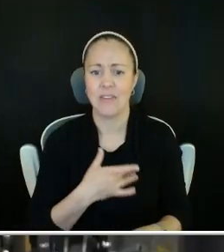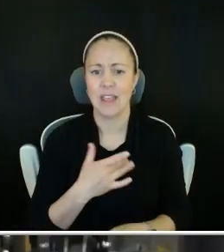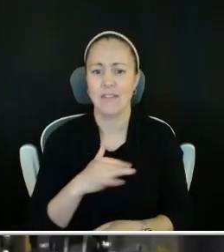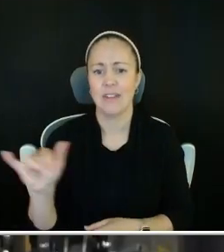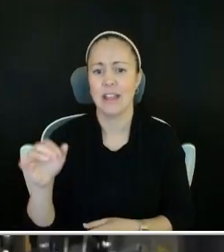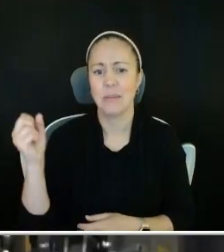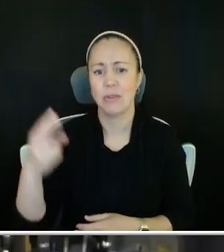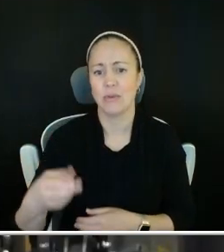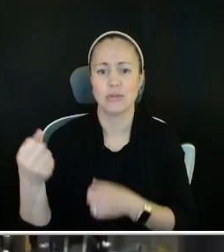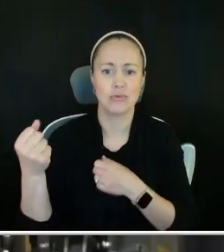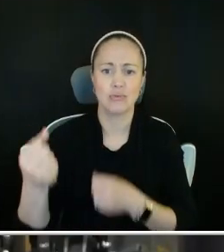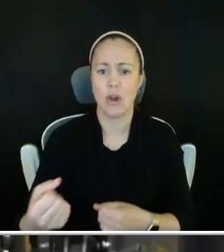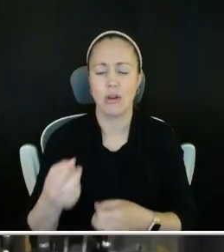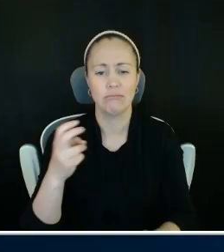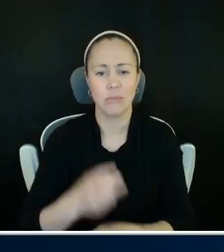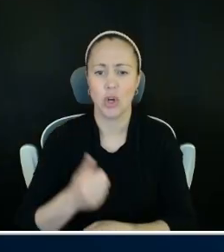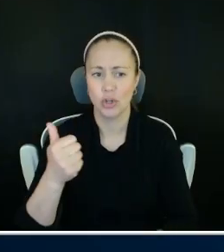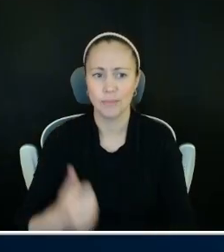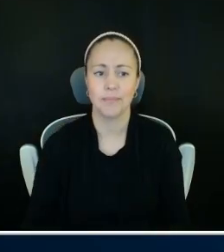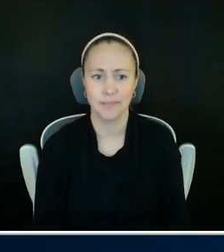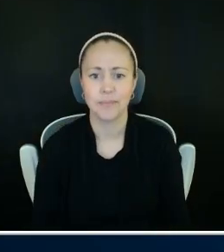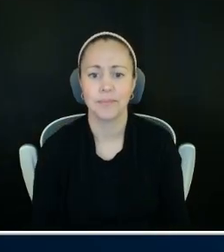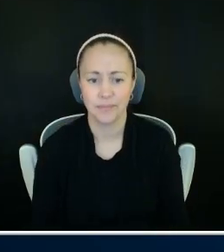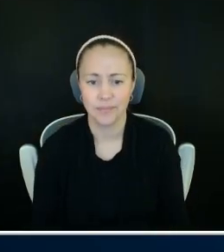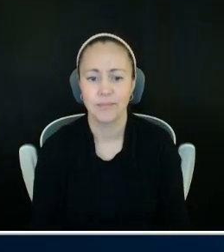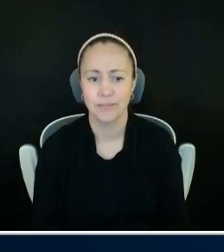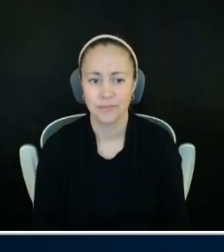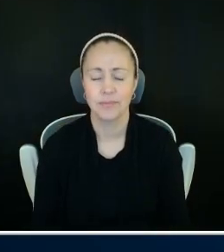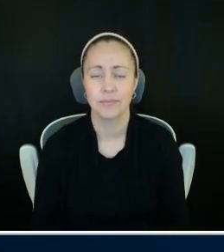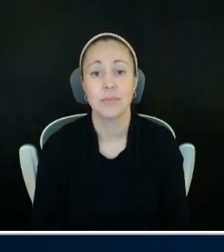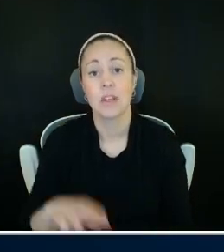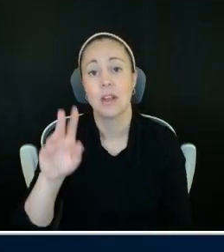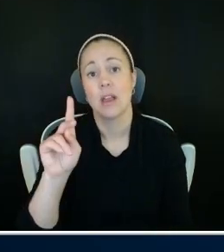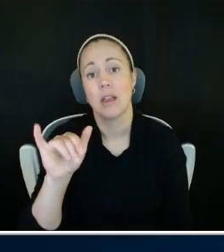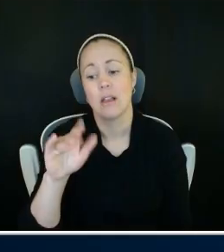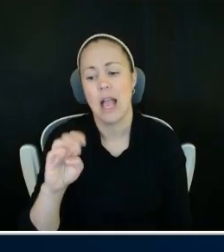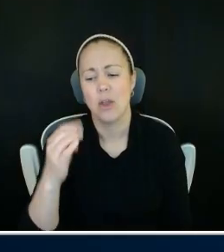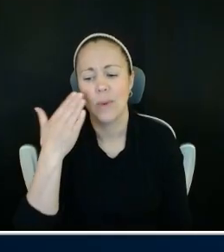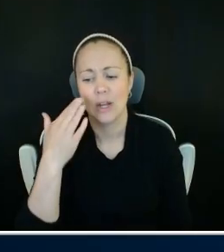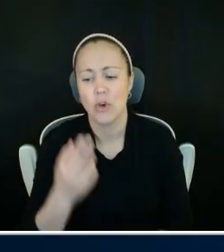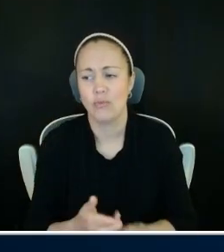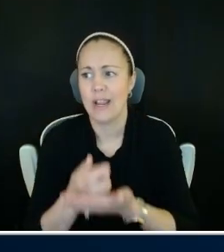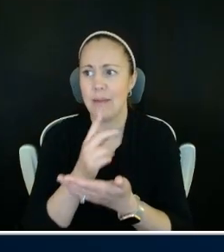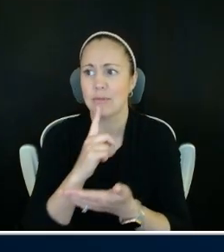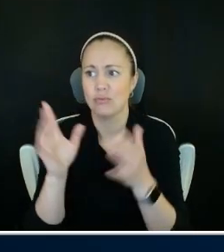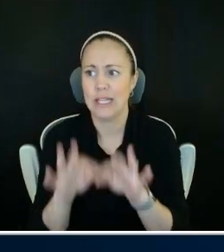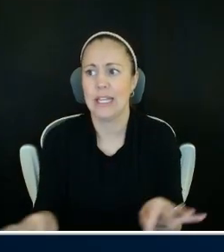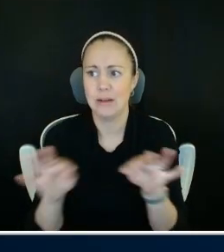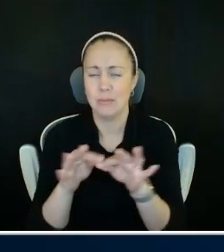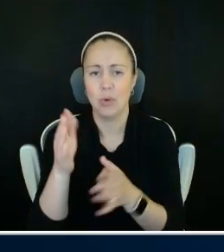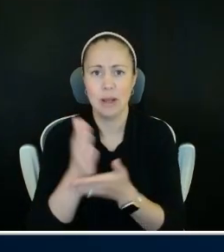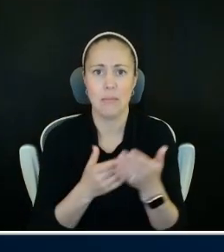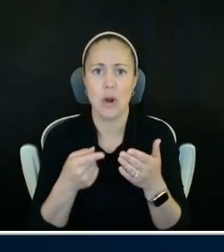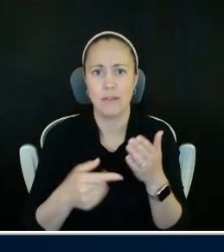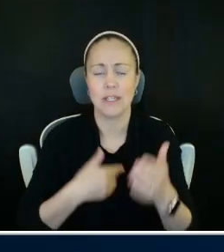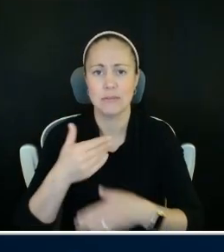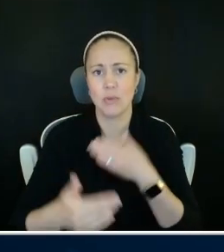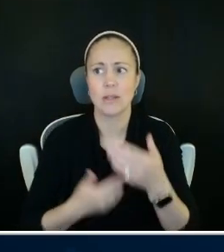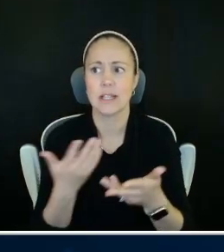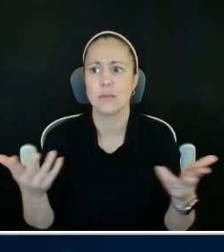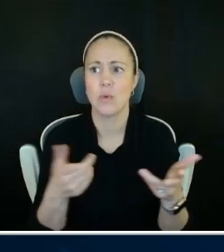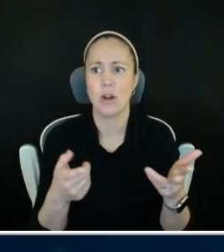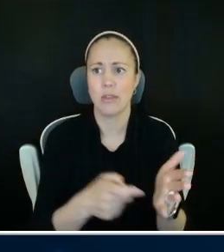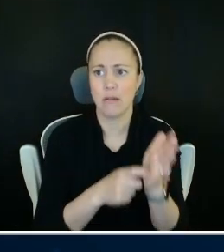That's awesome. Kyle, we know rehab is such a huge part of this process. So what are the key exercises that you have